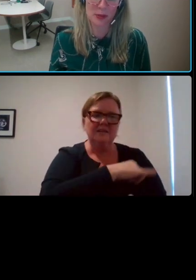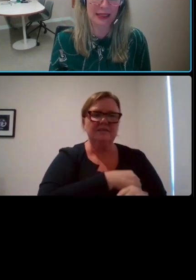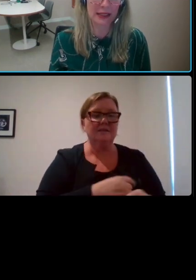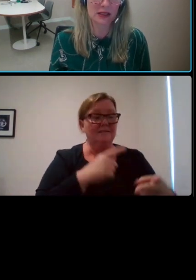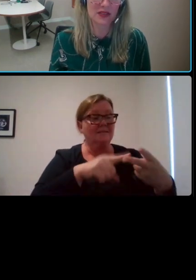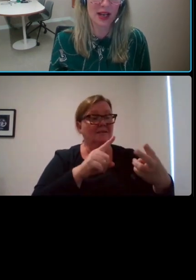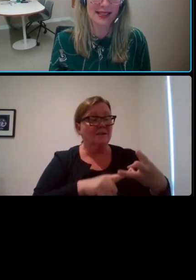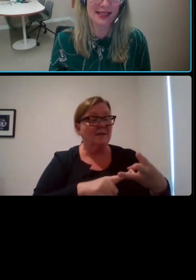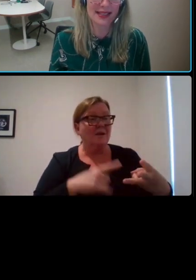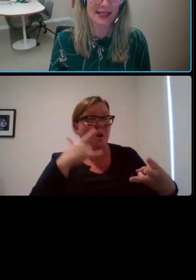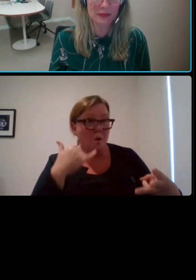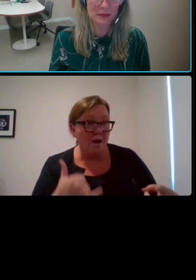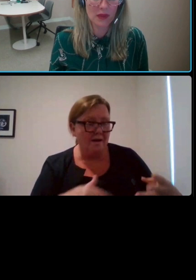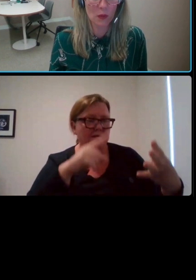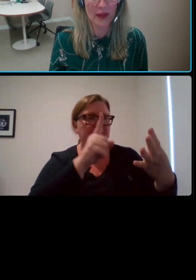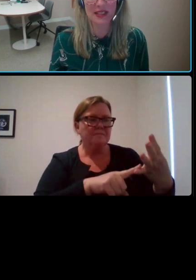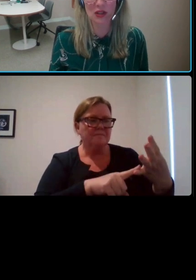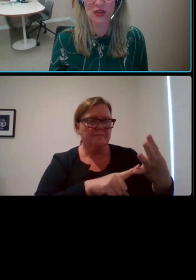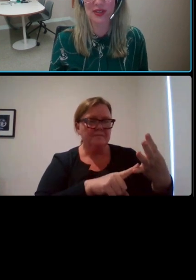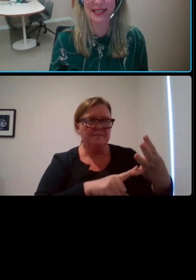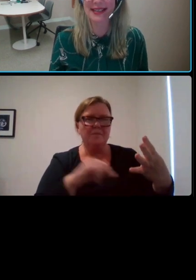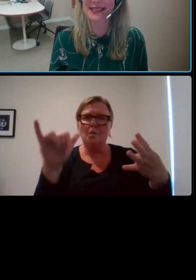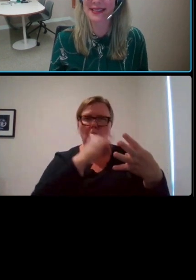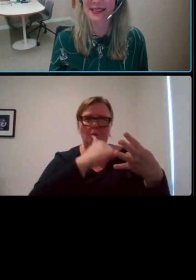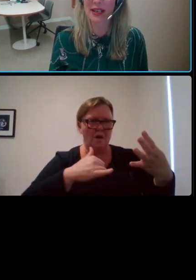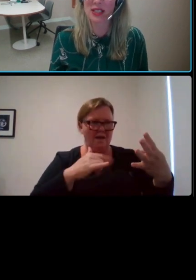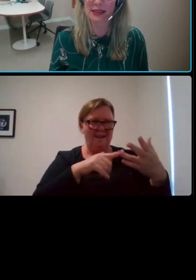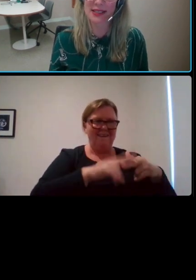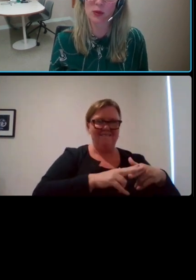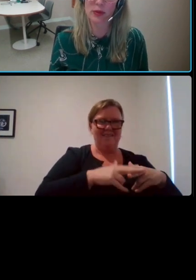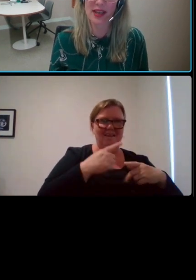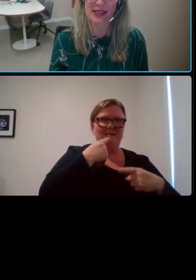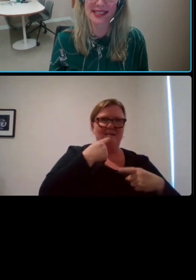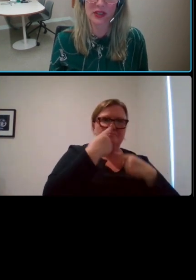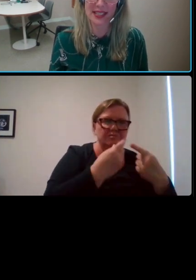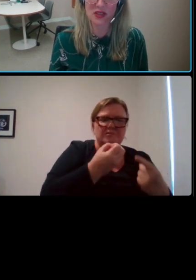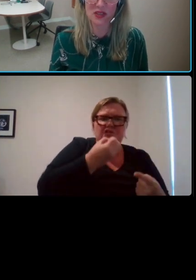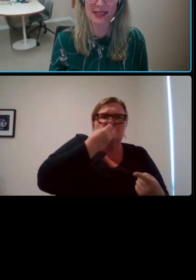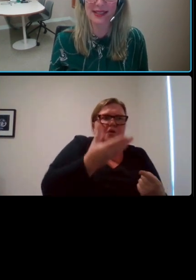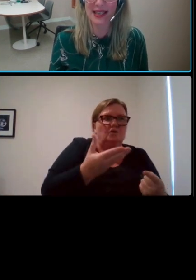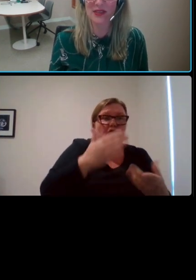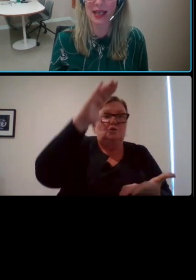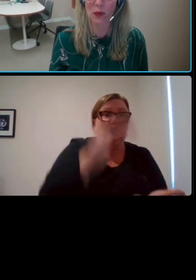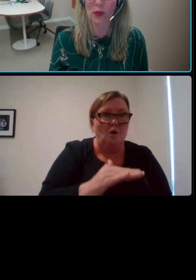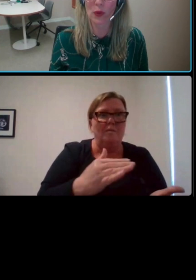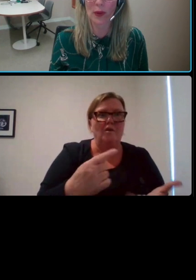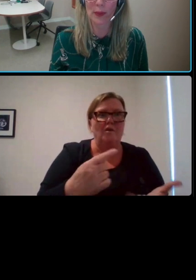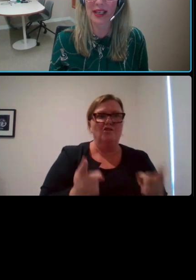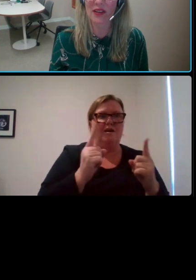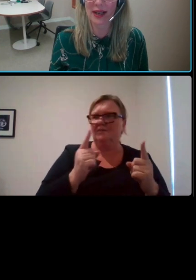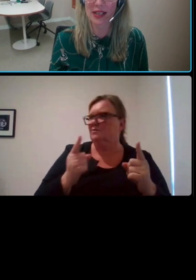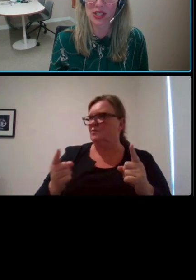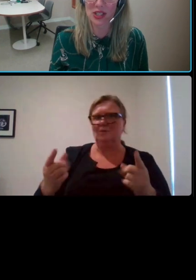purpose of obtaining legal advice, where the disclosure is necessary to lessen or prevent a serious threat to the safety, health,